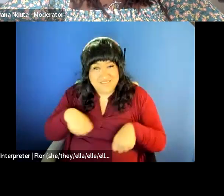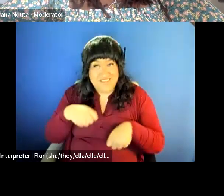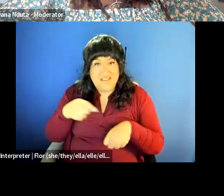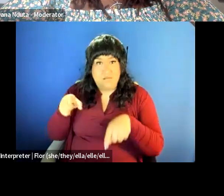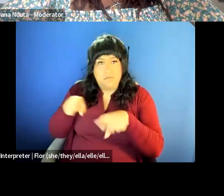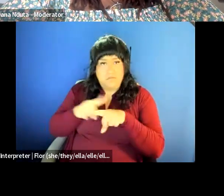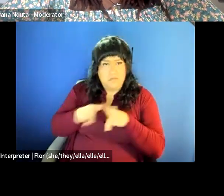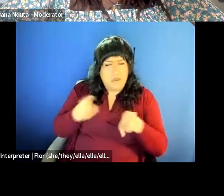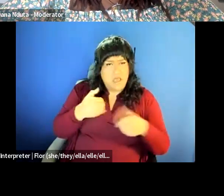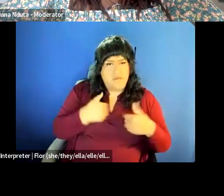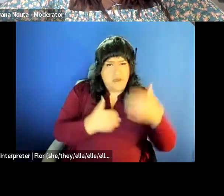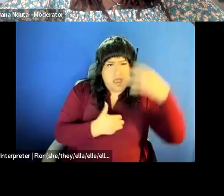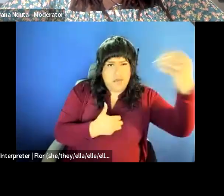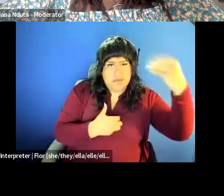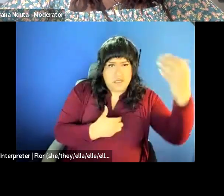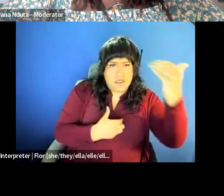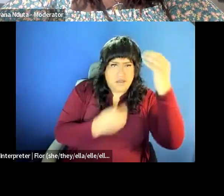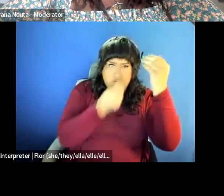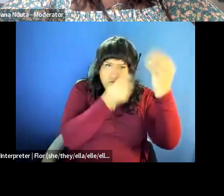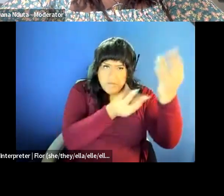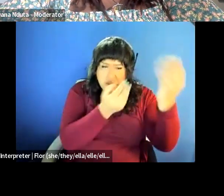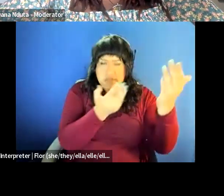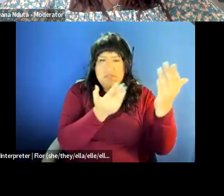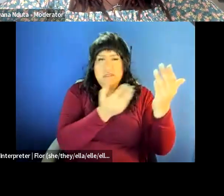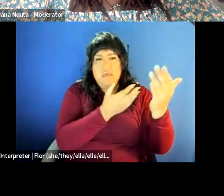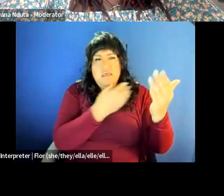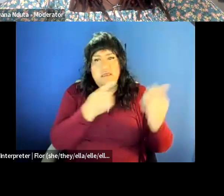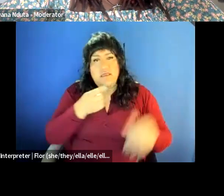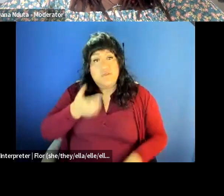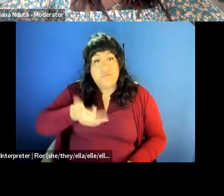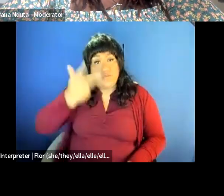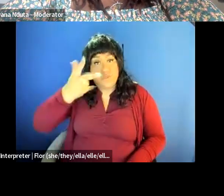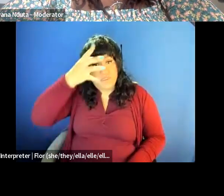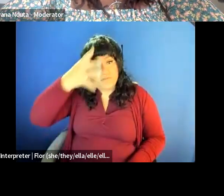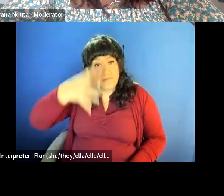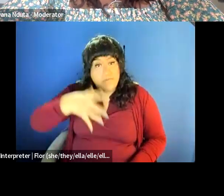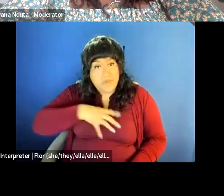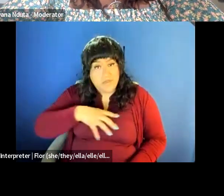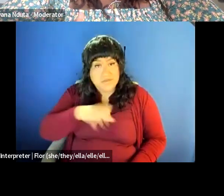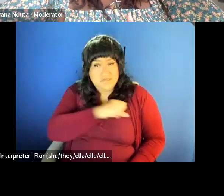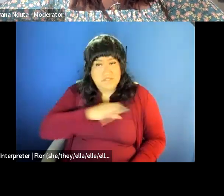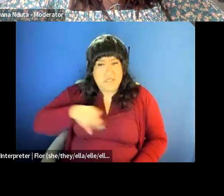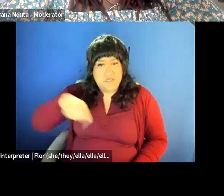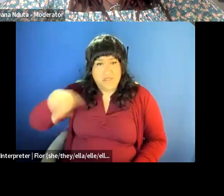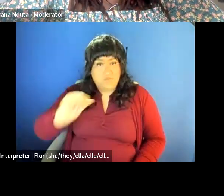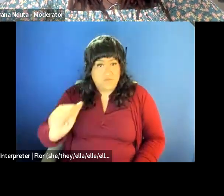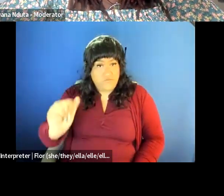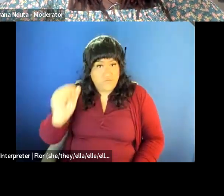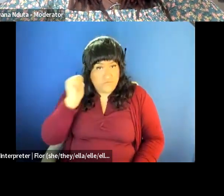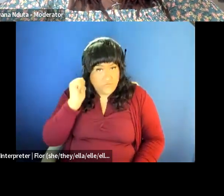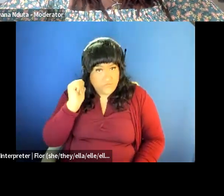be put down by three male staff for refusing to take the forced medication, for